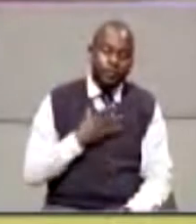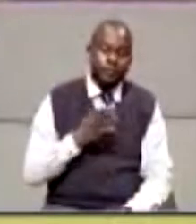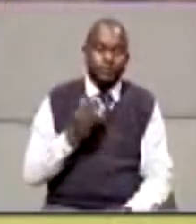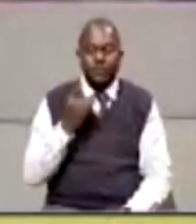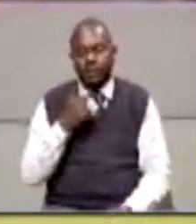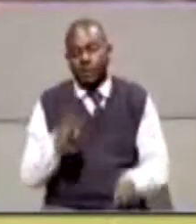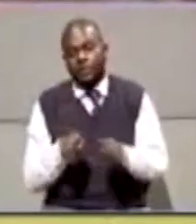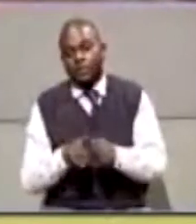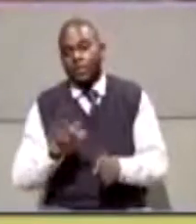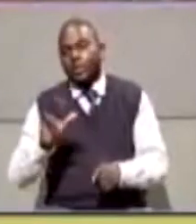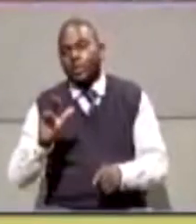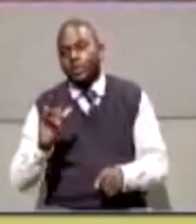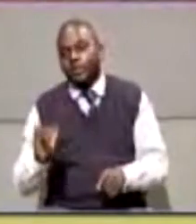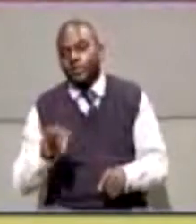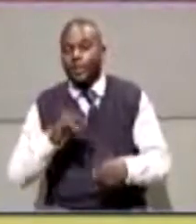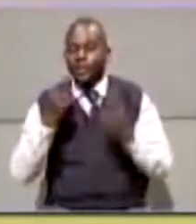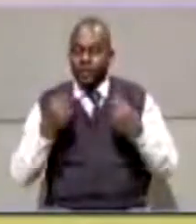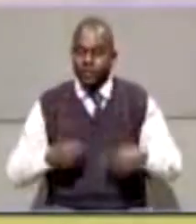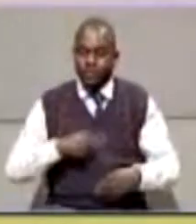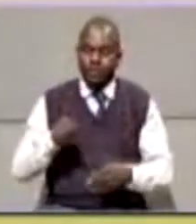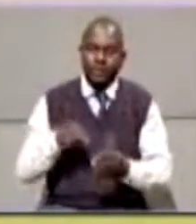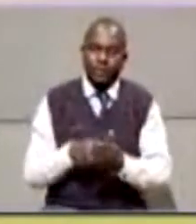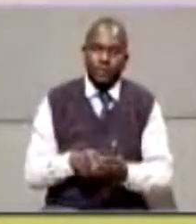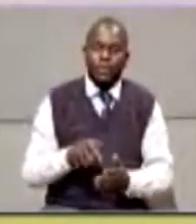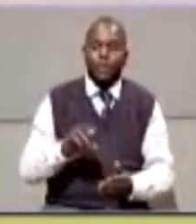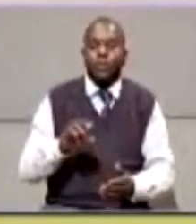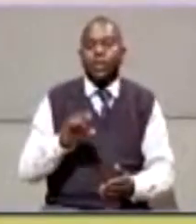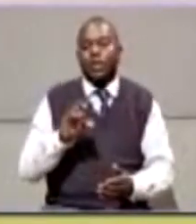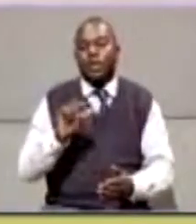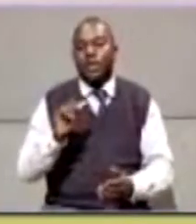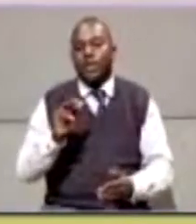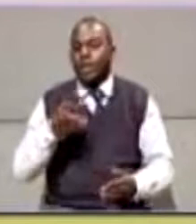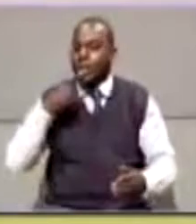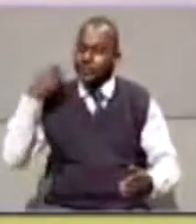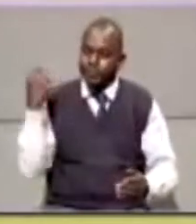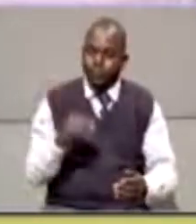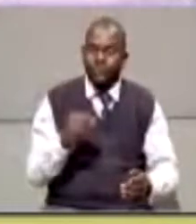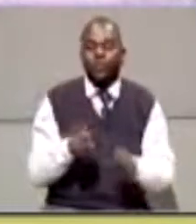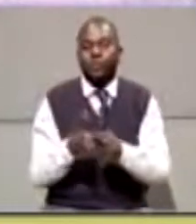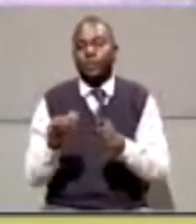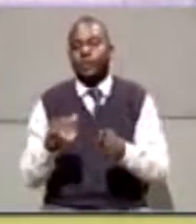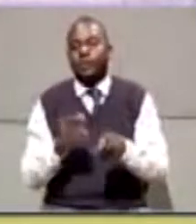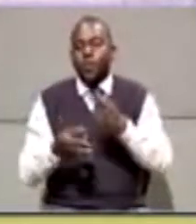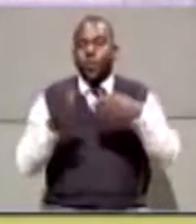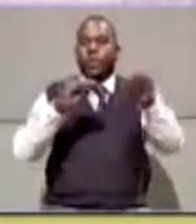also visited Away Health Center 3 in Away sub-county Leptong district that is also under renovation. And